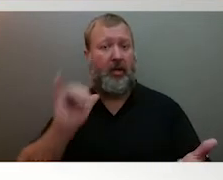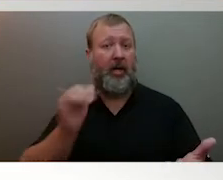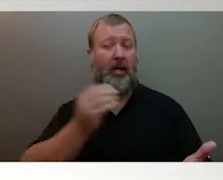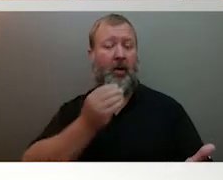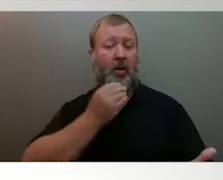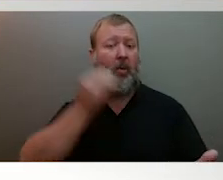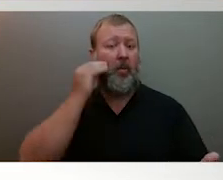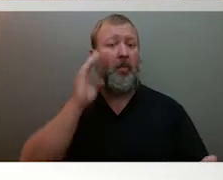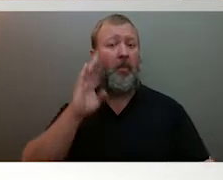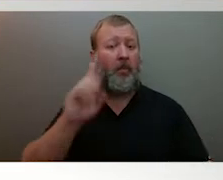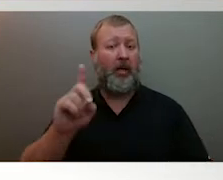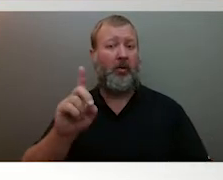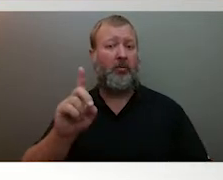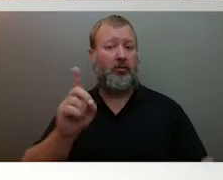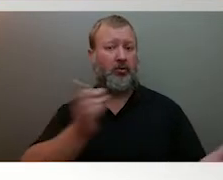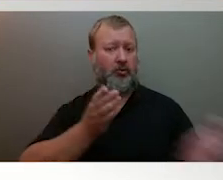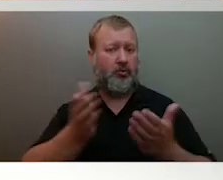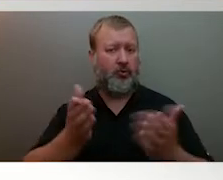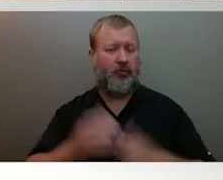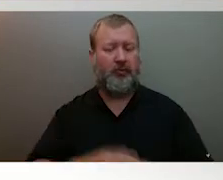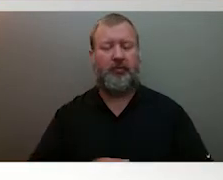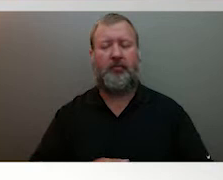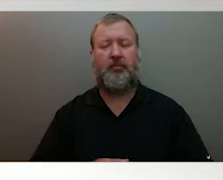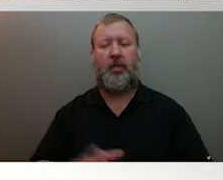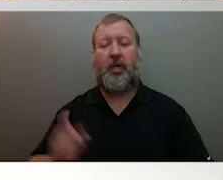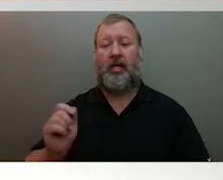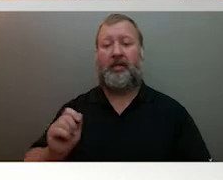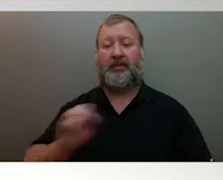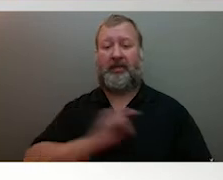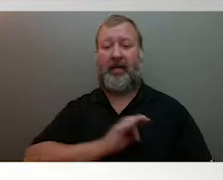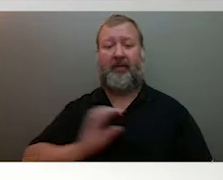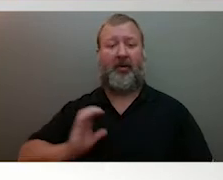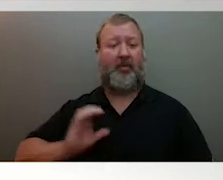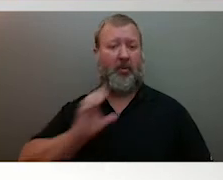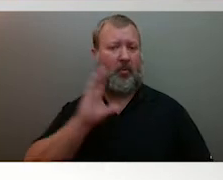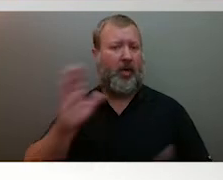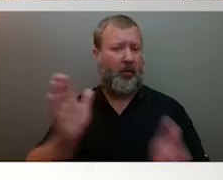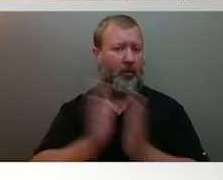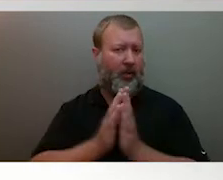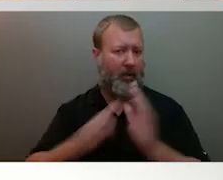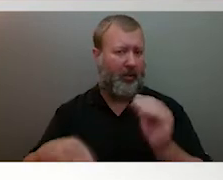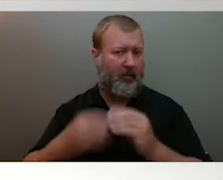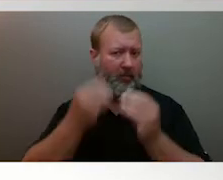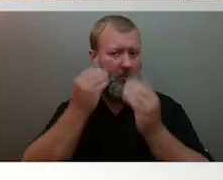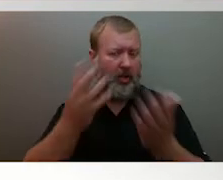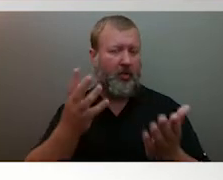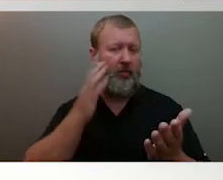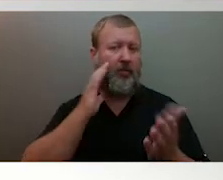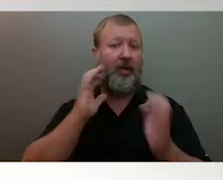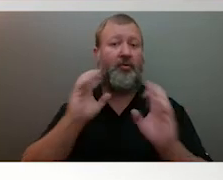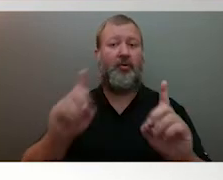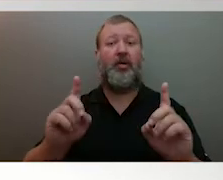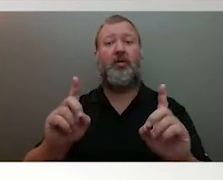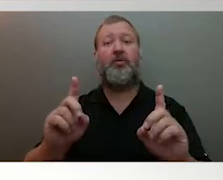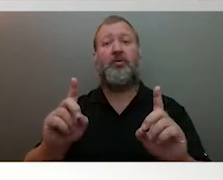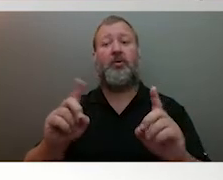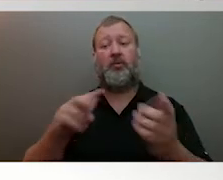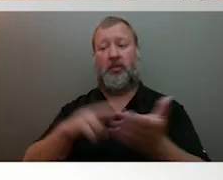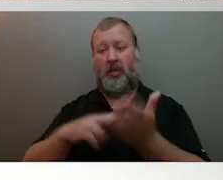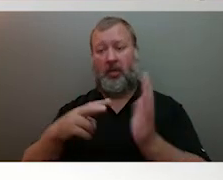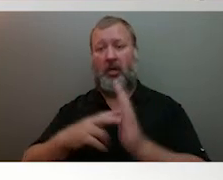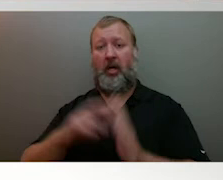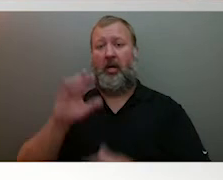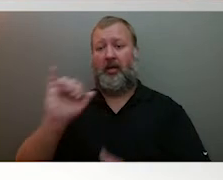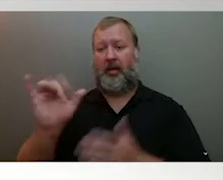hospital homebound services. The staffing committee may request additional information regarding the educational implications